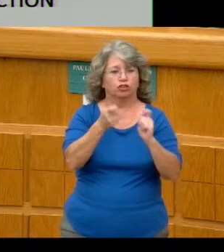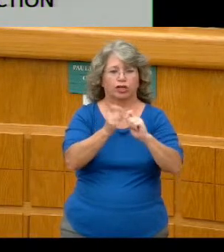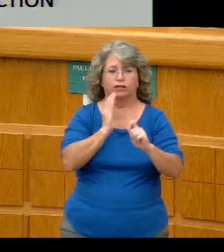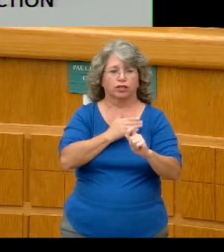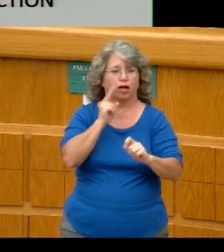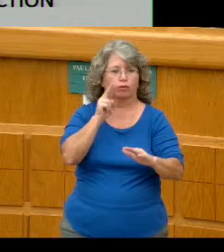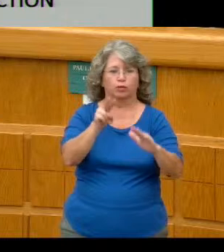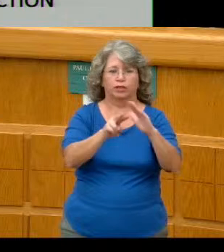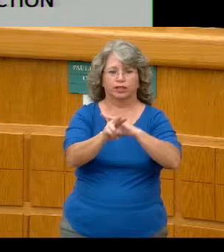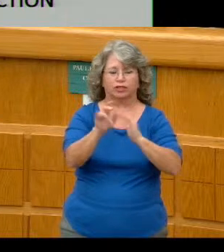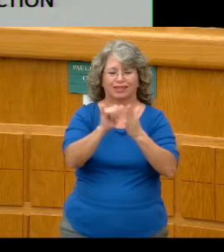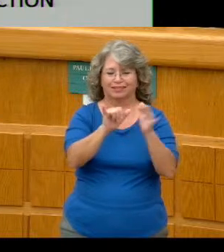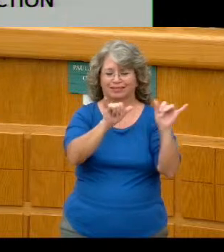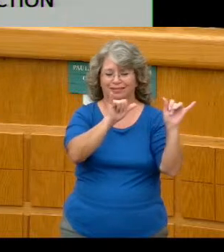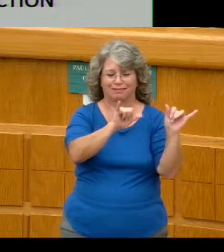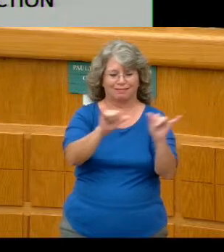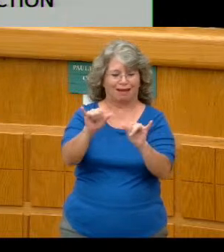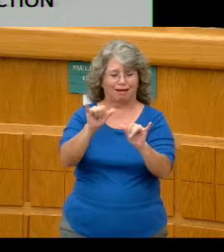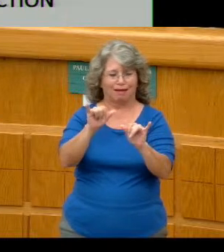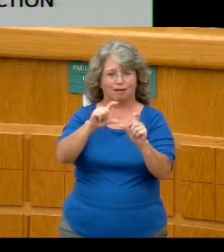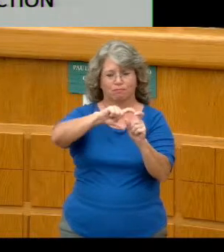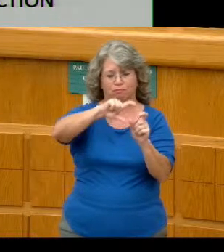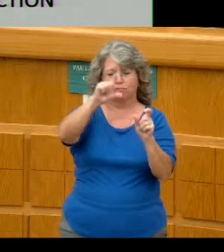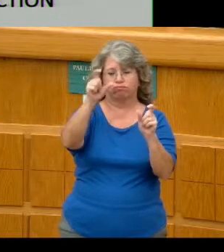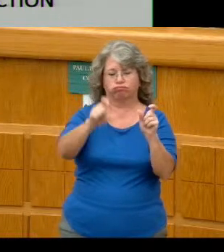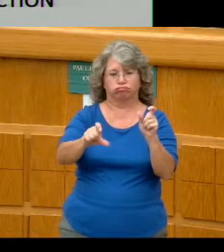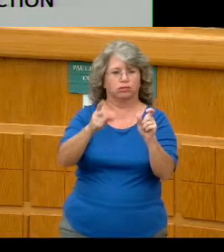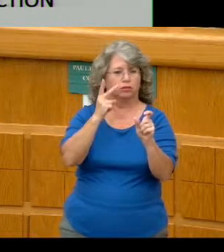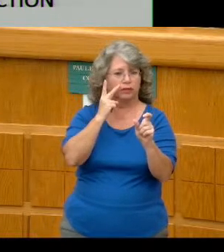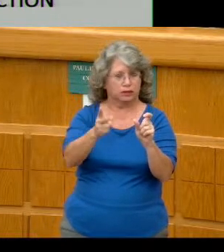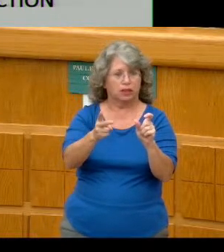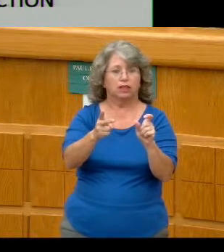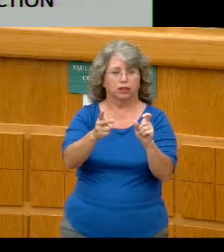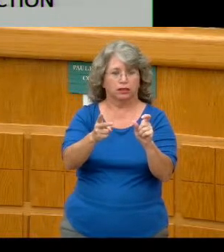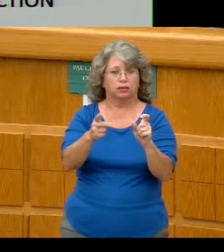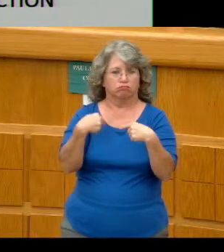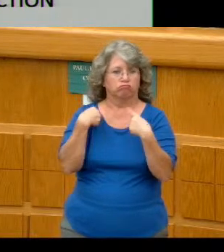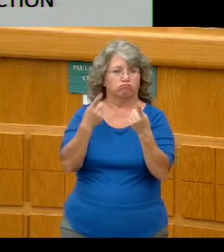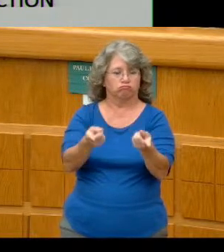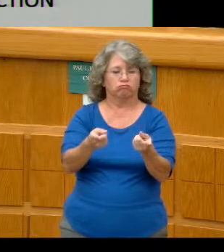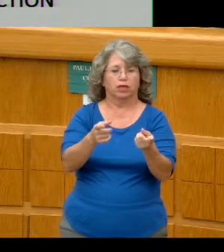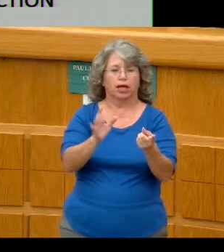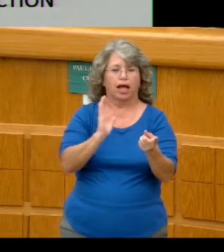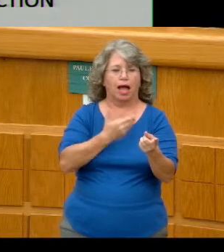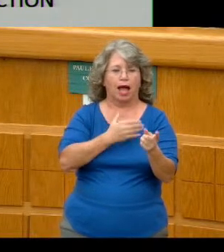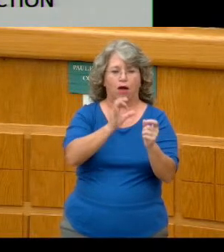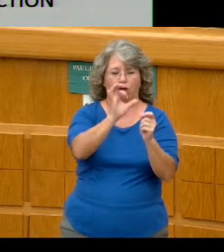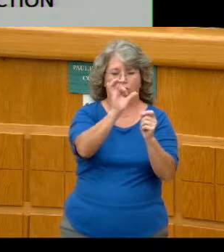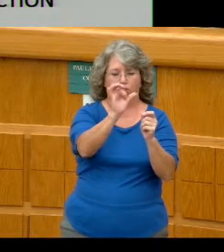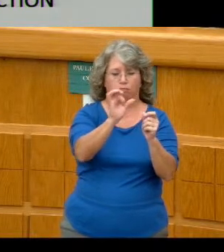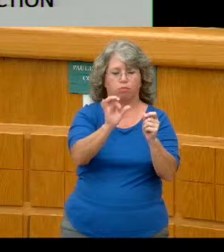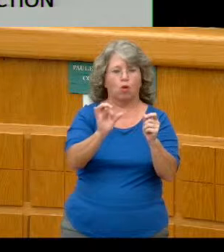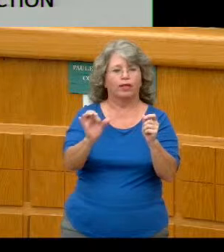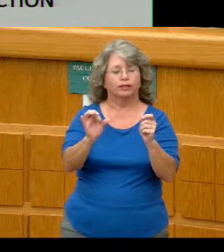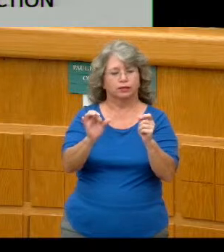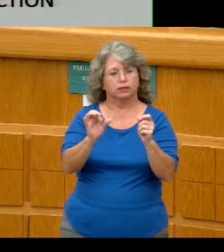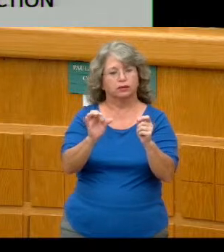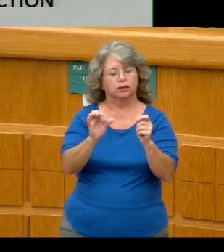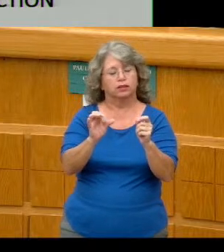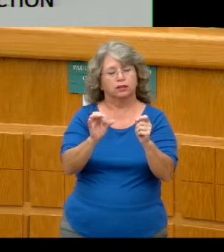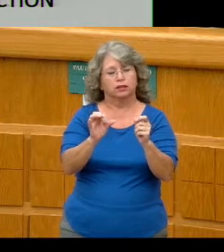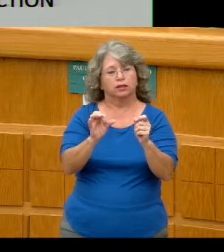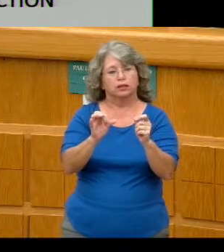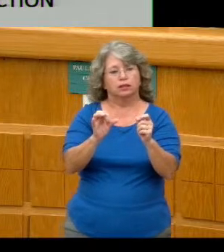same line you've been seeing, and the points just keep falling right along where we projected that they were going to. So this should inspire